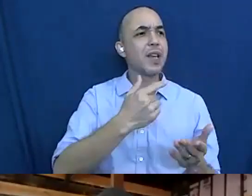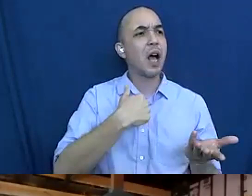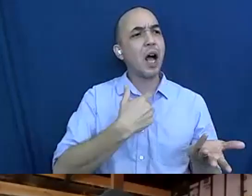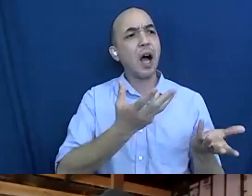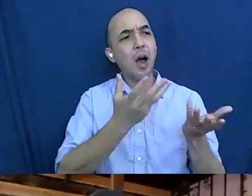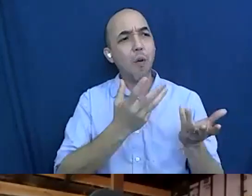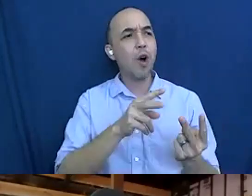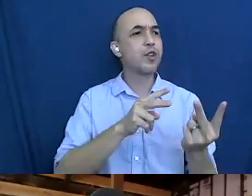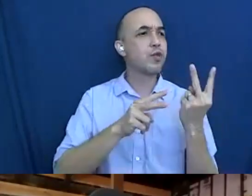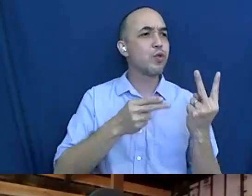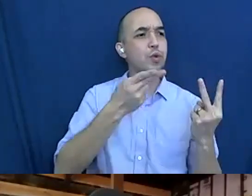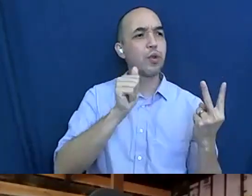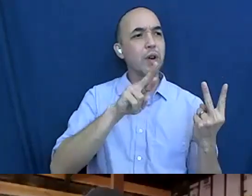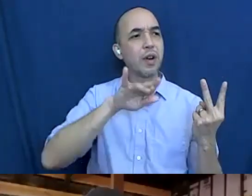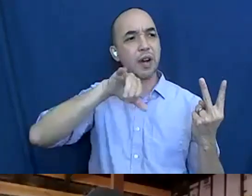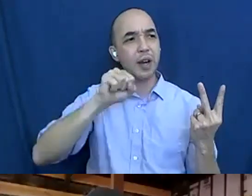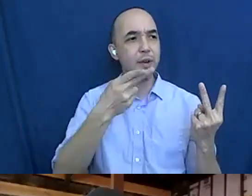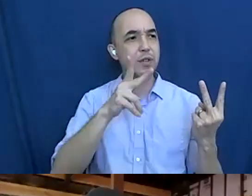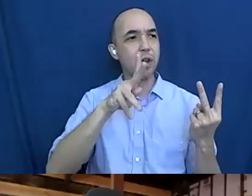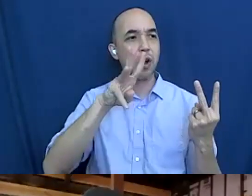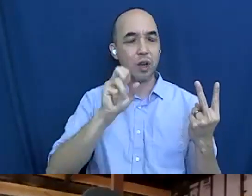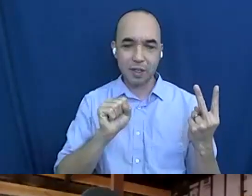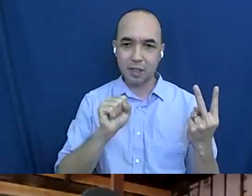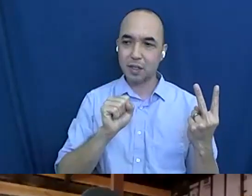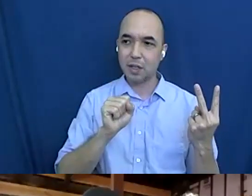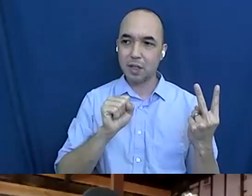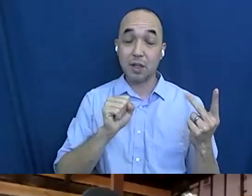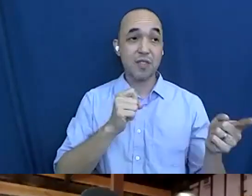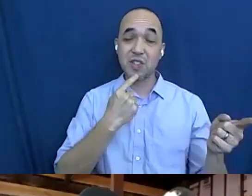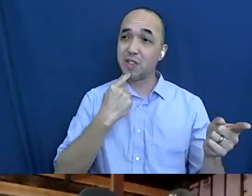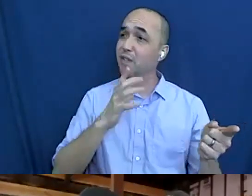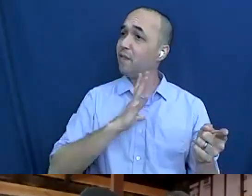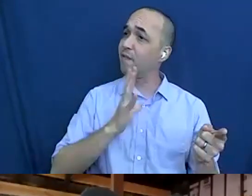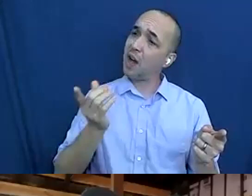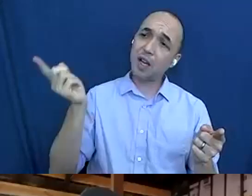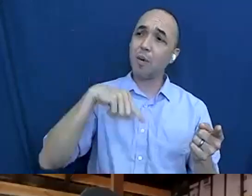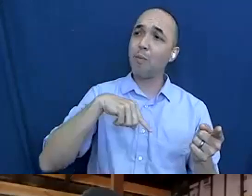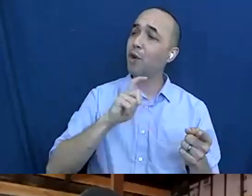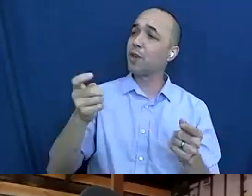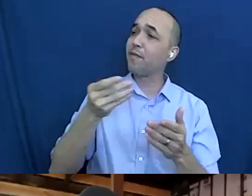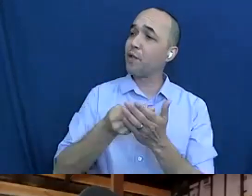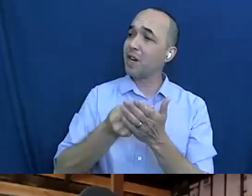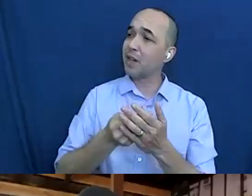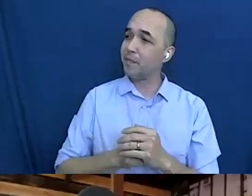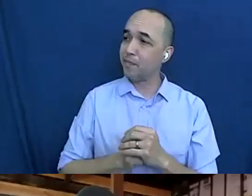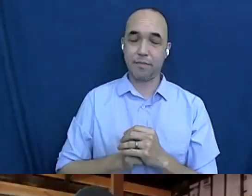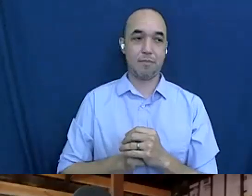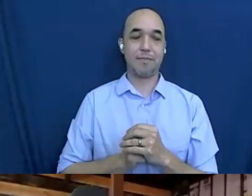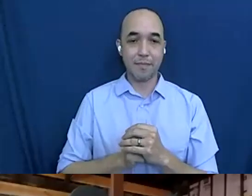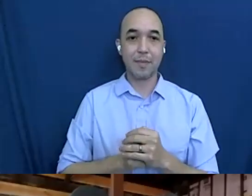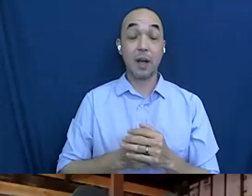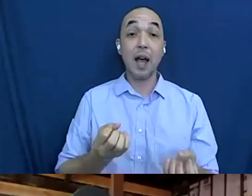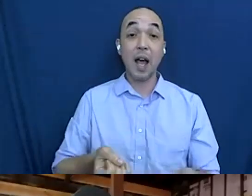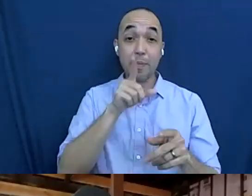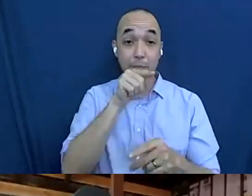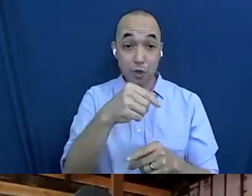birds. And 2 weeks later, I had my birds. That's incredible. How many birds do you have, Rodney? Right